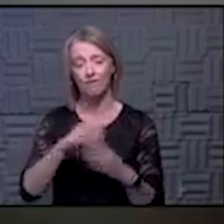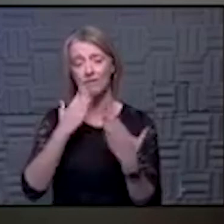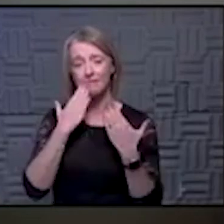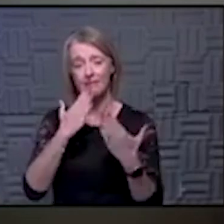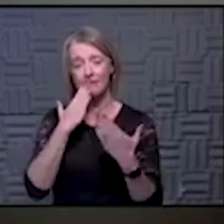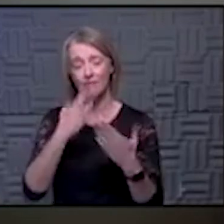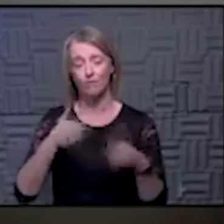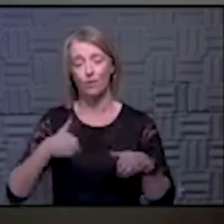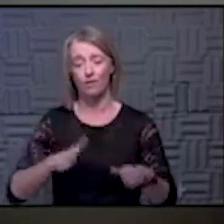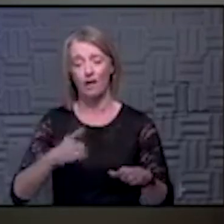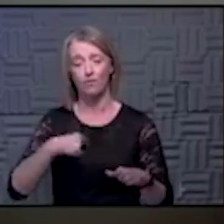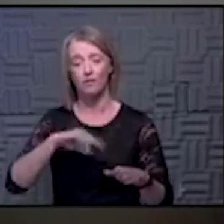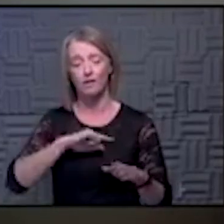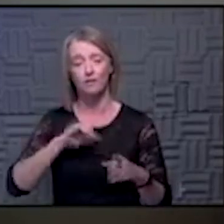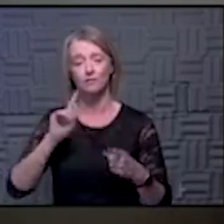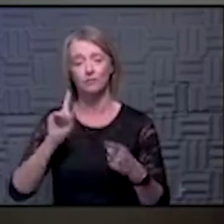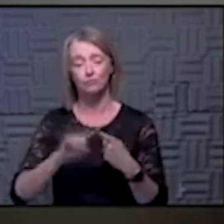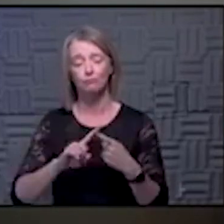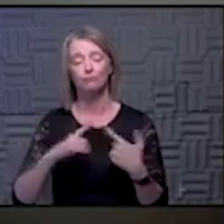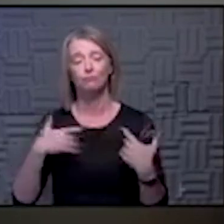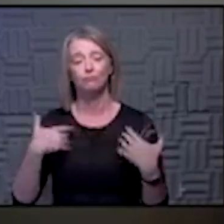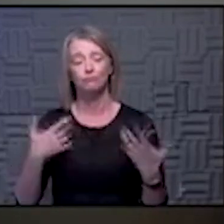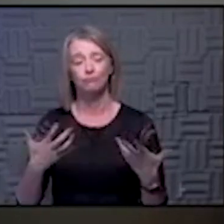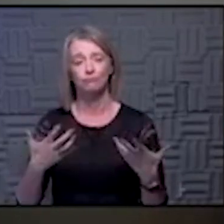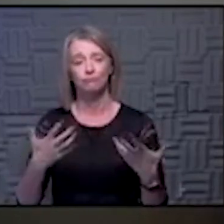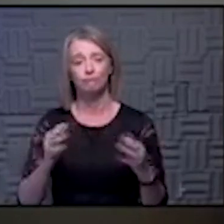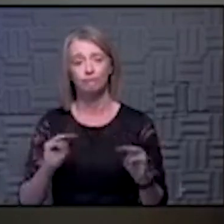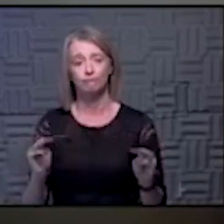for allowing us to